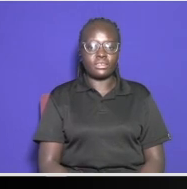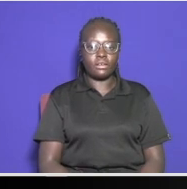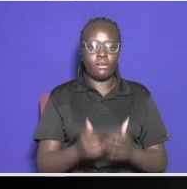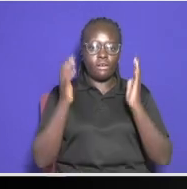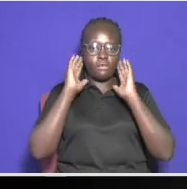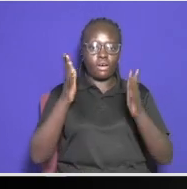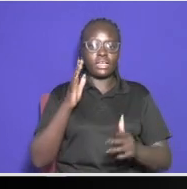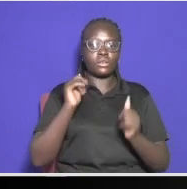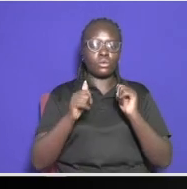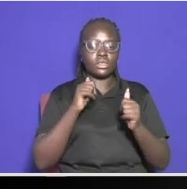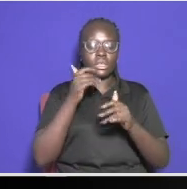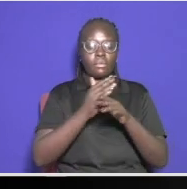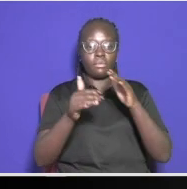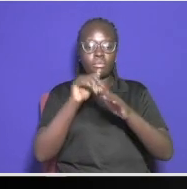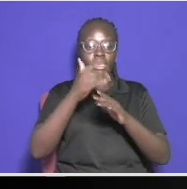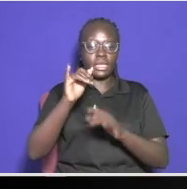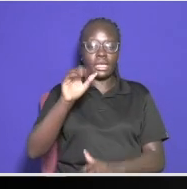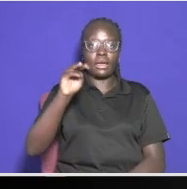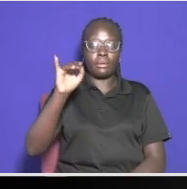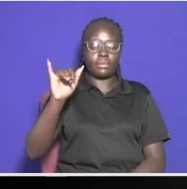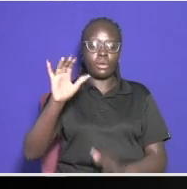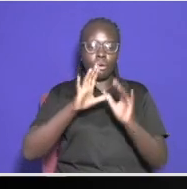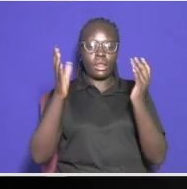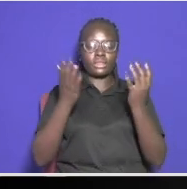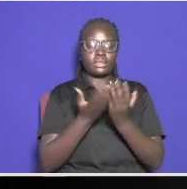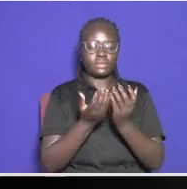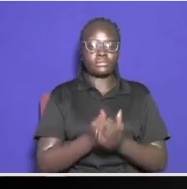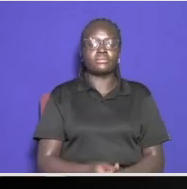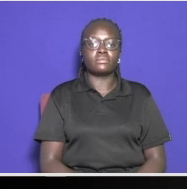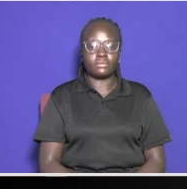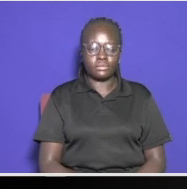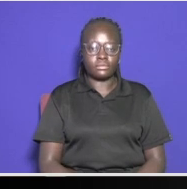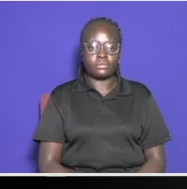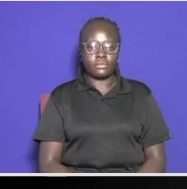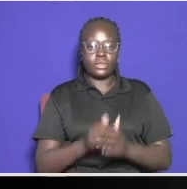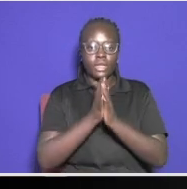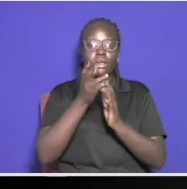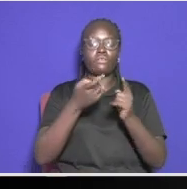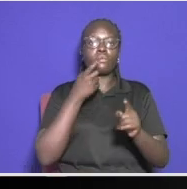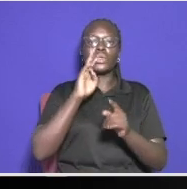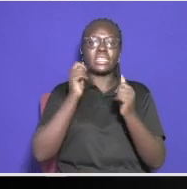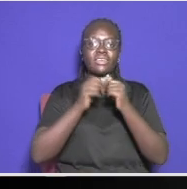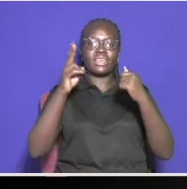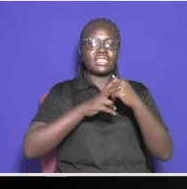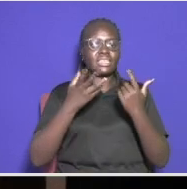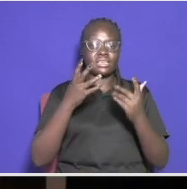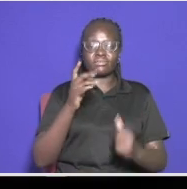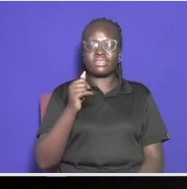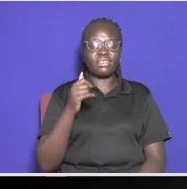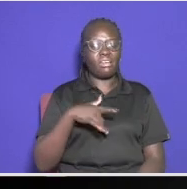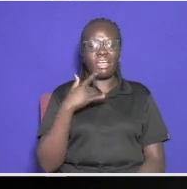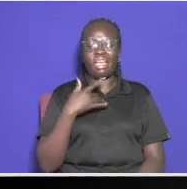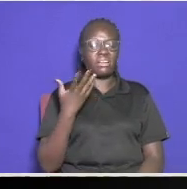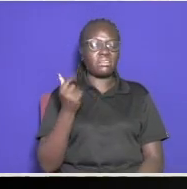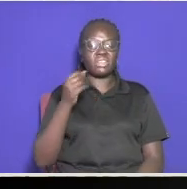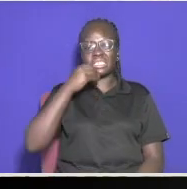was building Yami World, and that's what we did. And from 2017, we have no regrets. Do